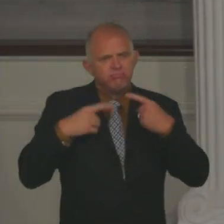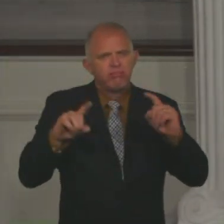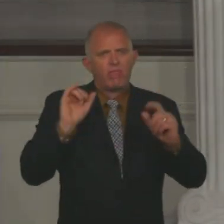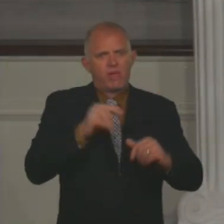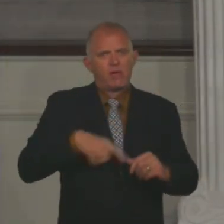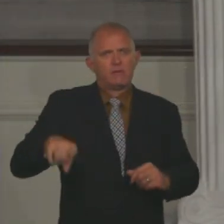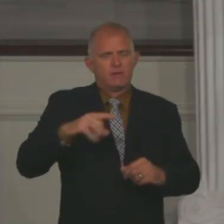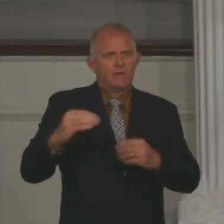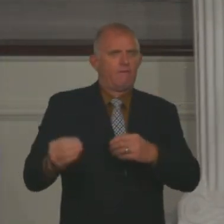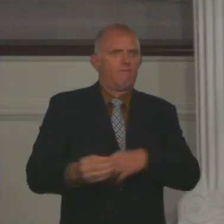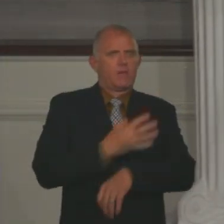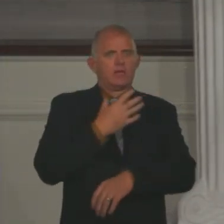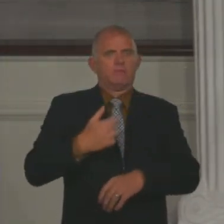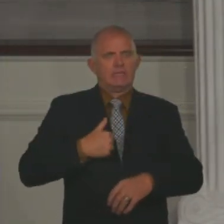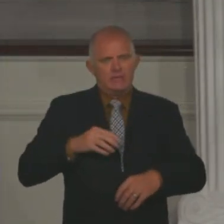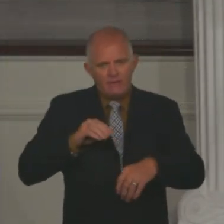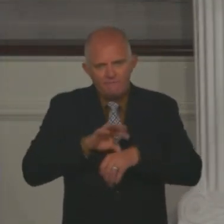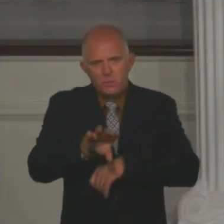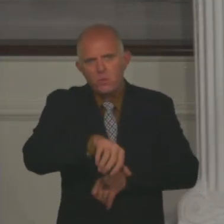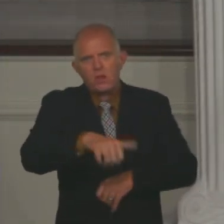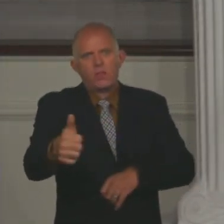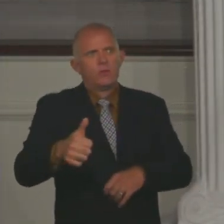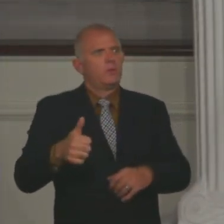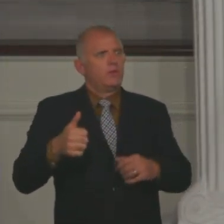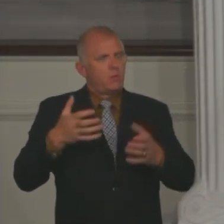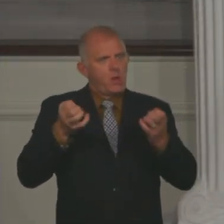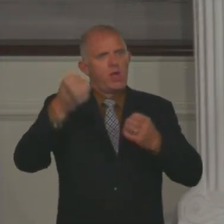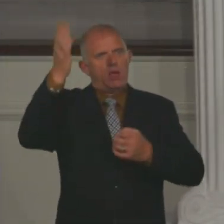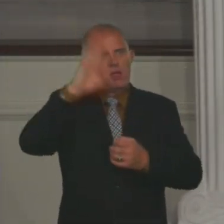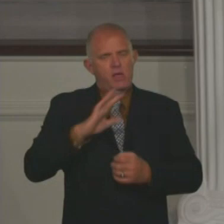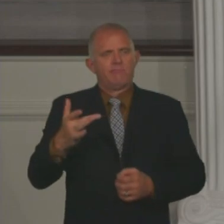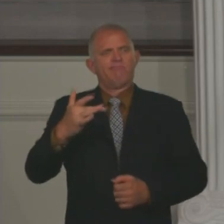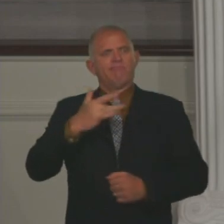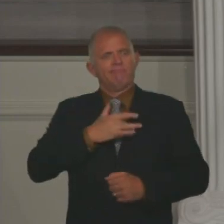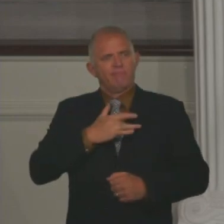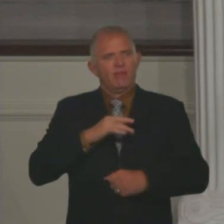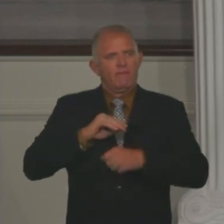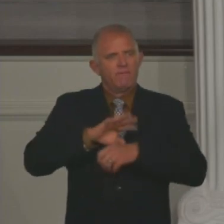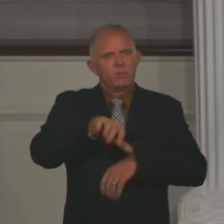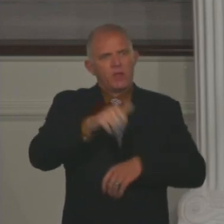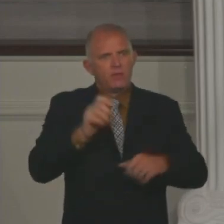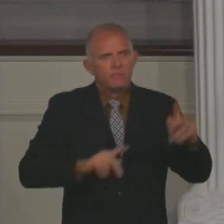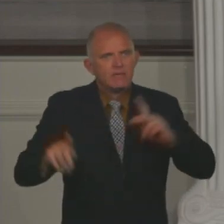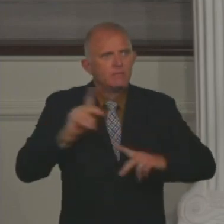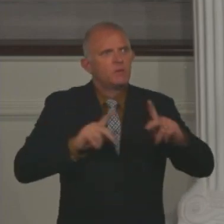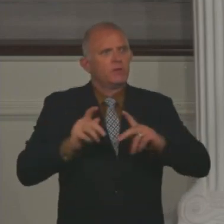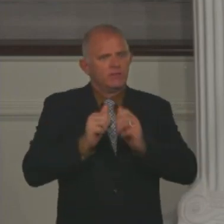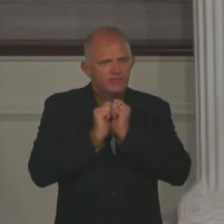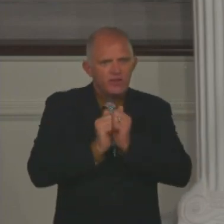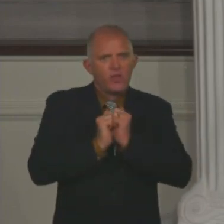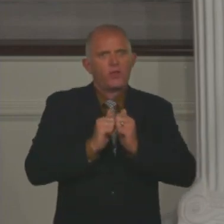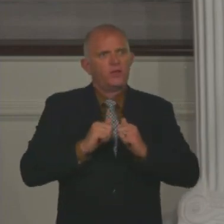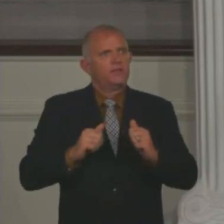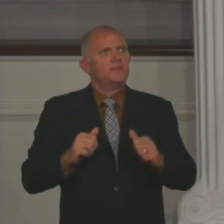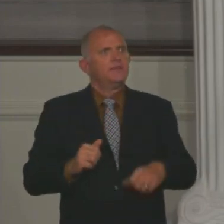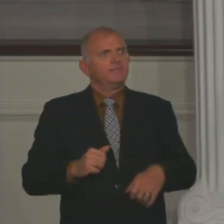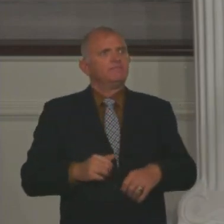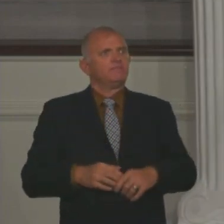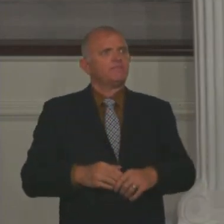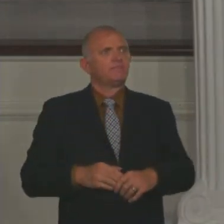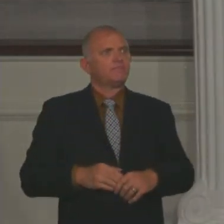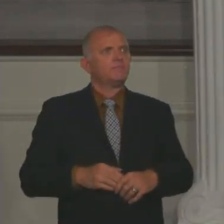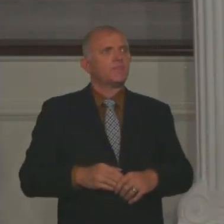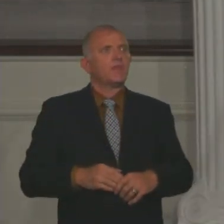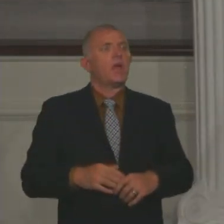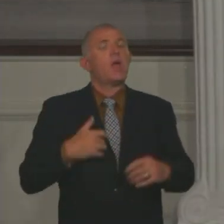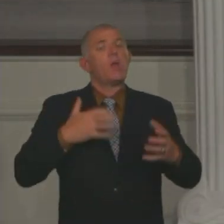your life. And I want to be someone who is touched by God to touch other people. And I want to encourage you to do the same thing. Number one, I want you to notice the